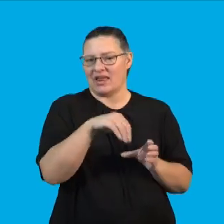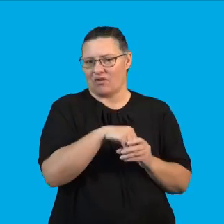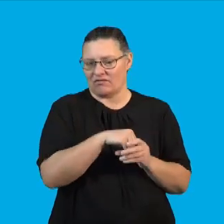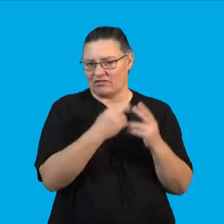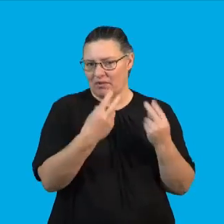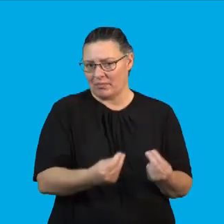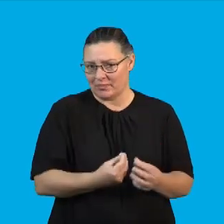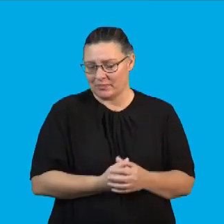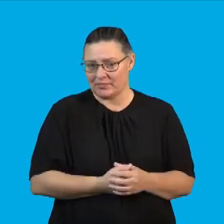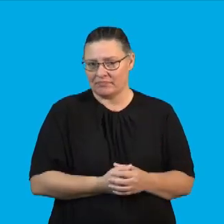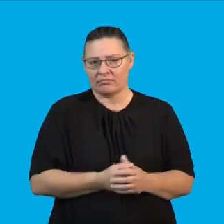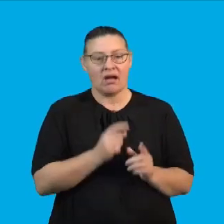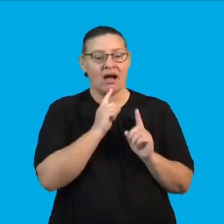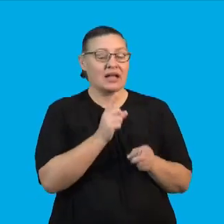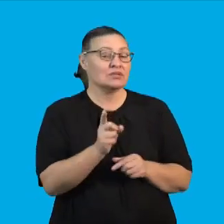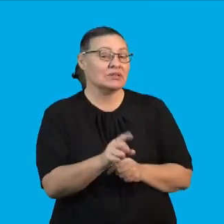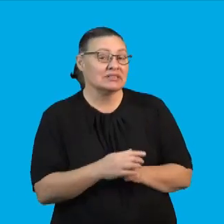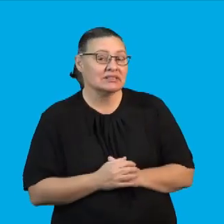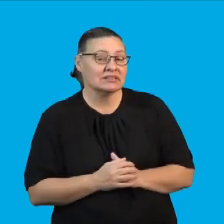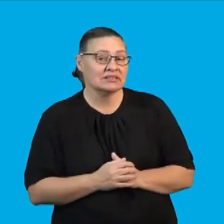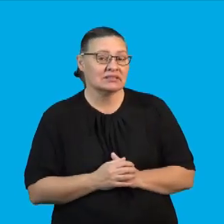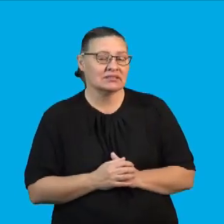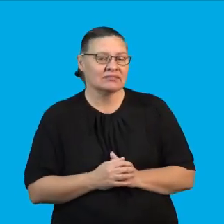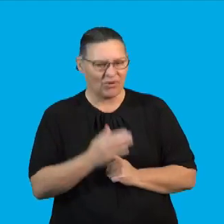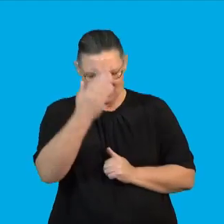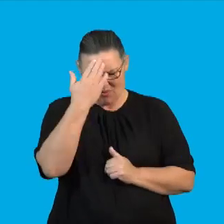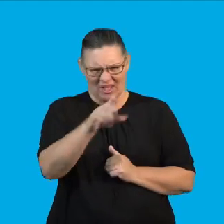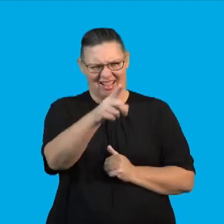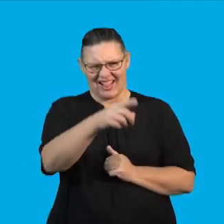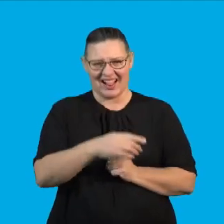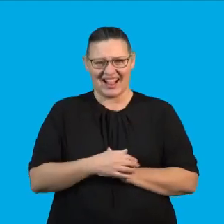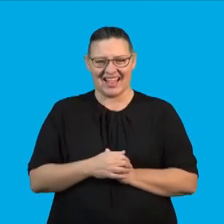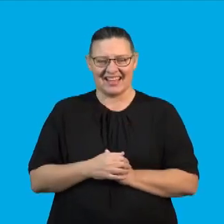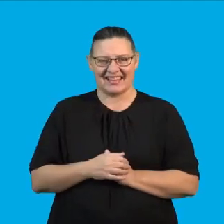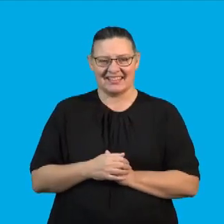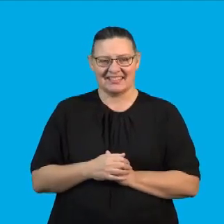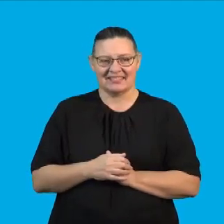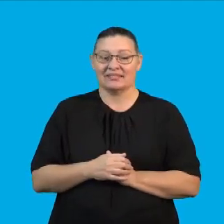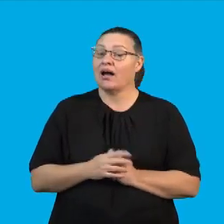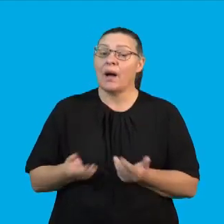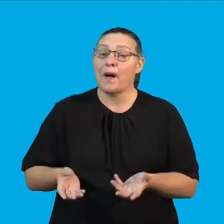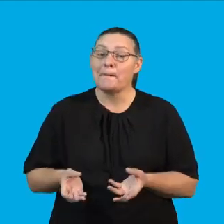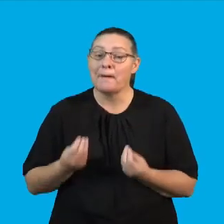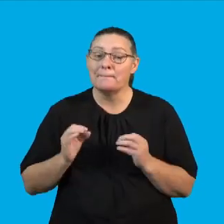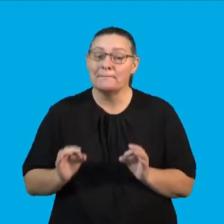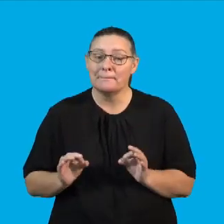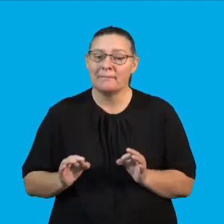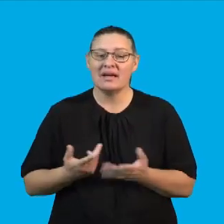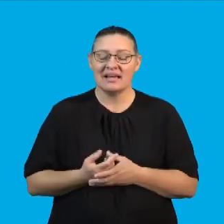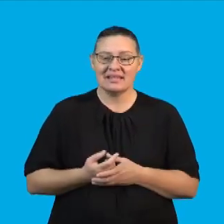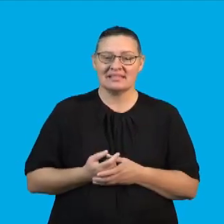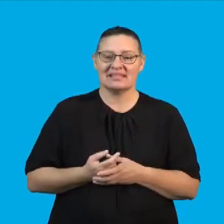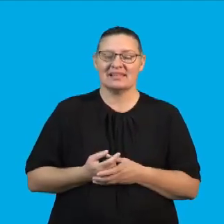question. And what is our answer? Who can guess? I know you know. Let us quickly see if we all got it